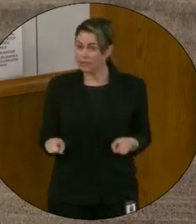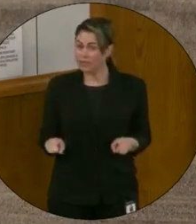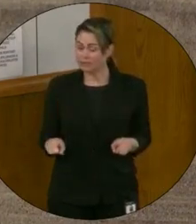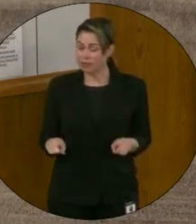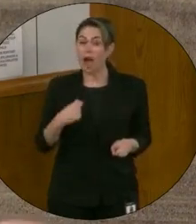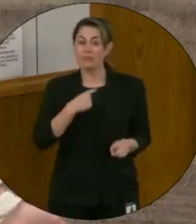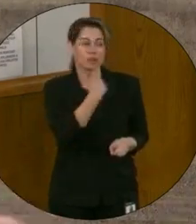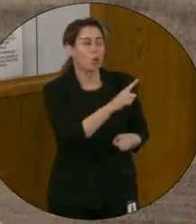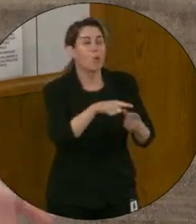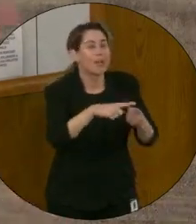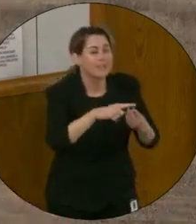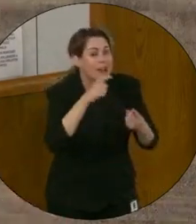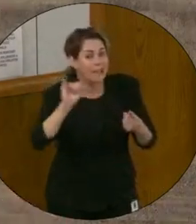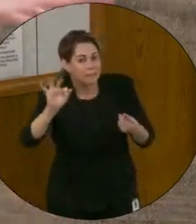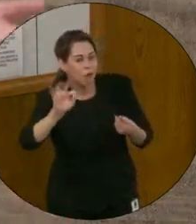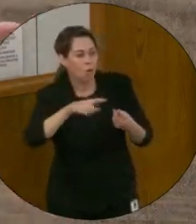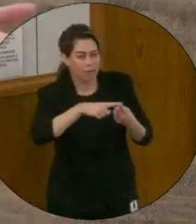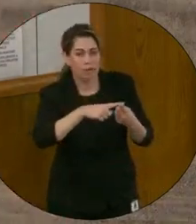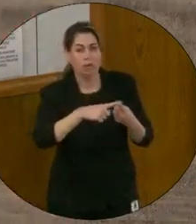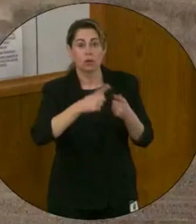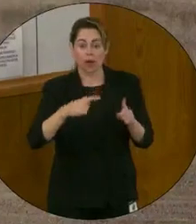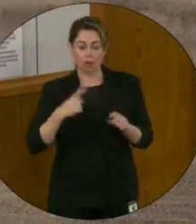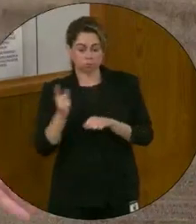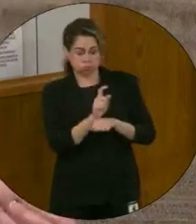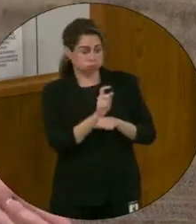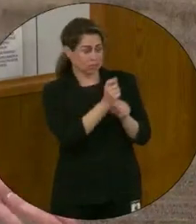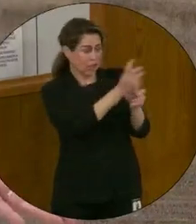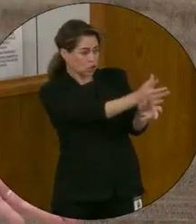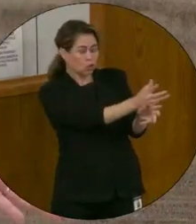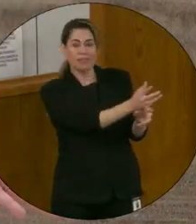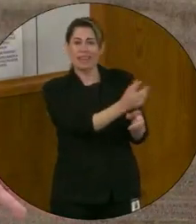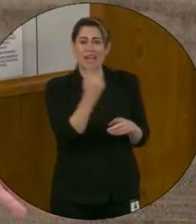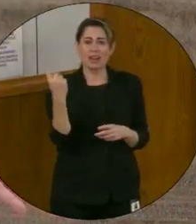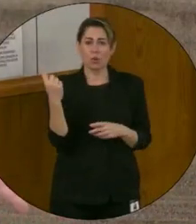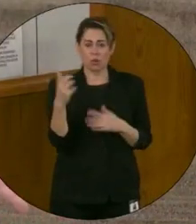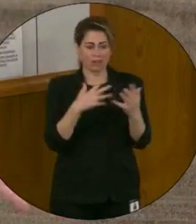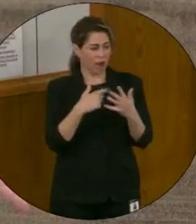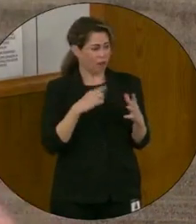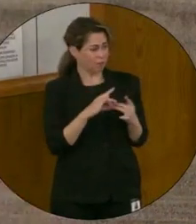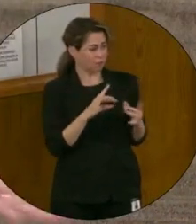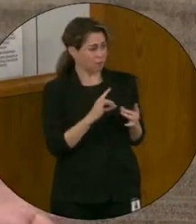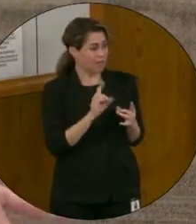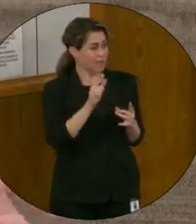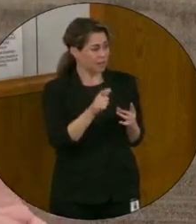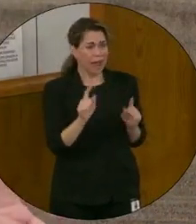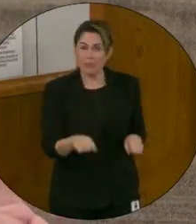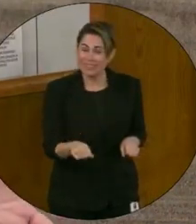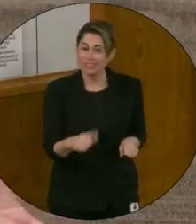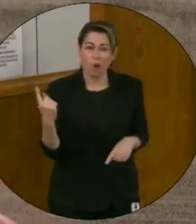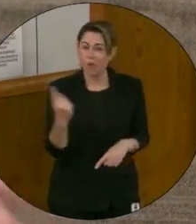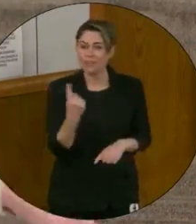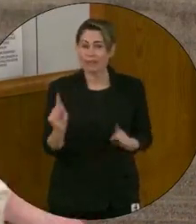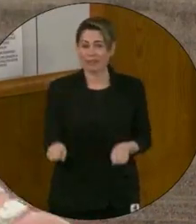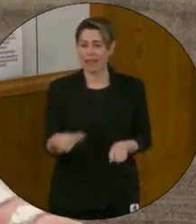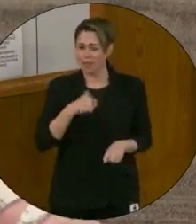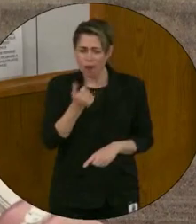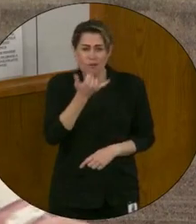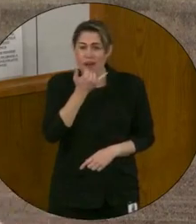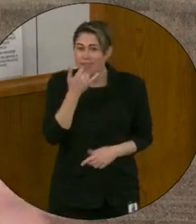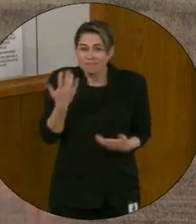you, because here's the thing, when I come up and yell at you, it always happens. It always happens. I'm not